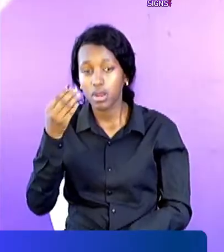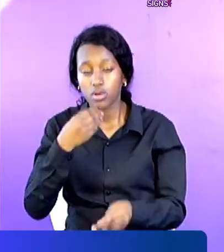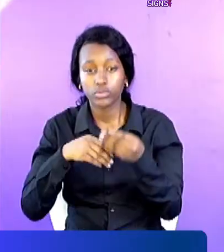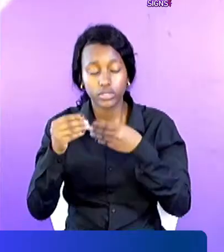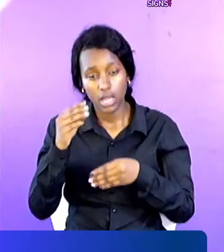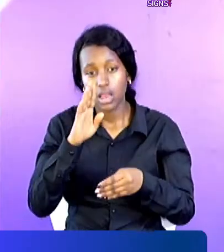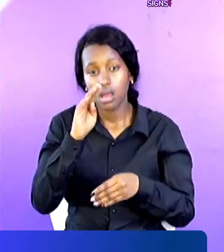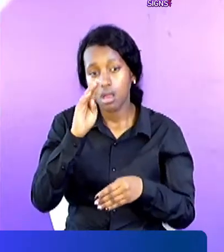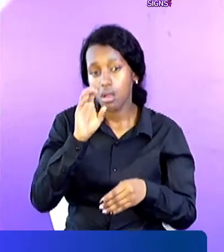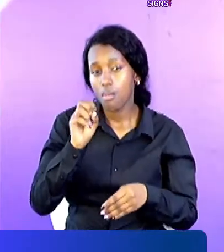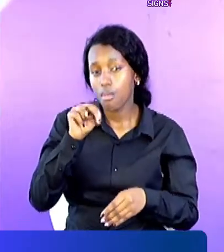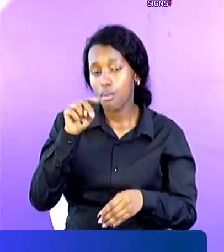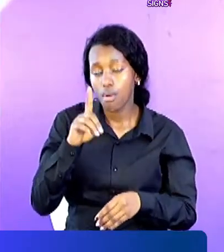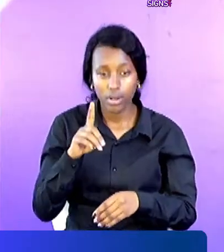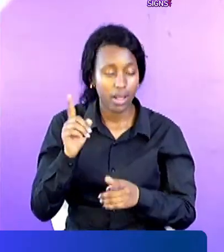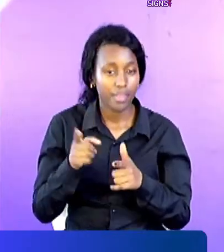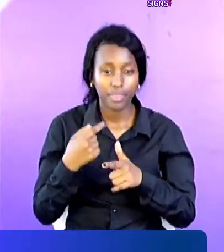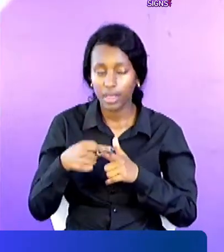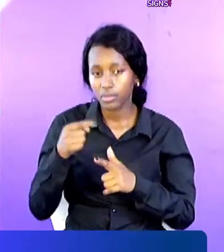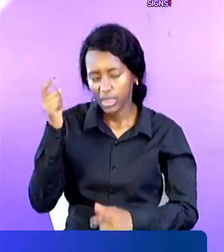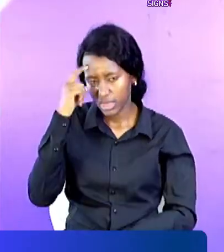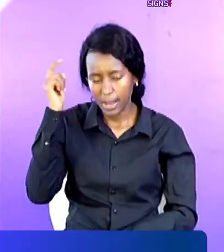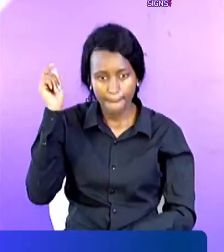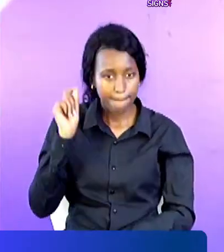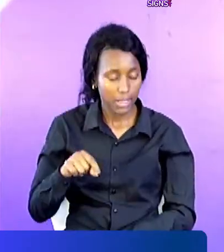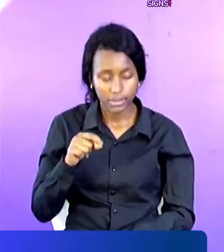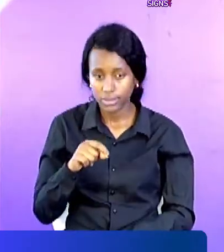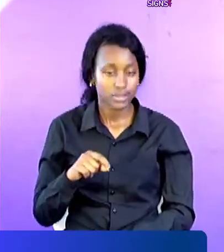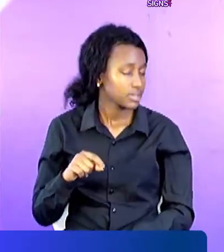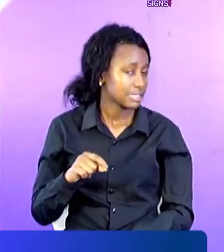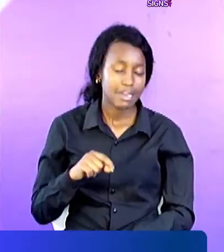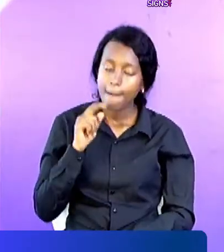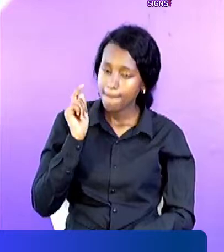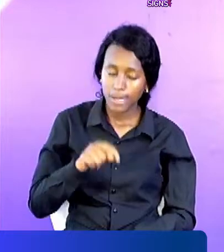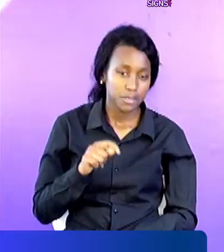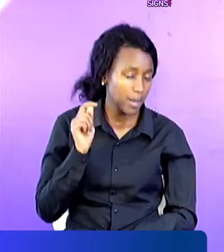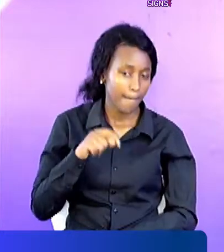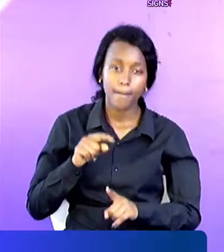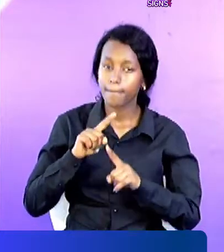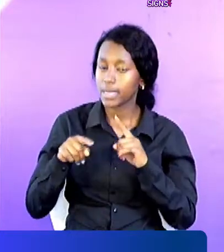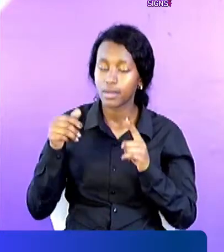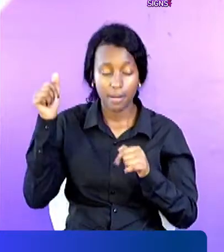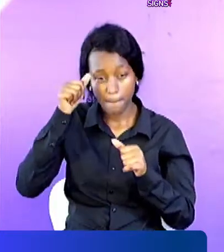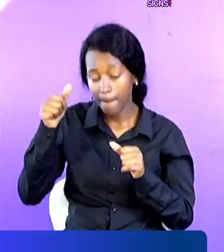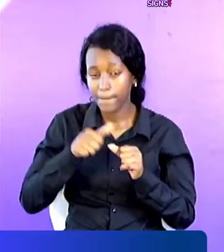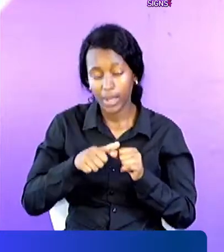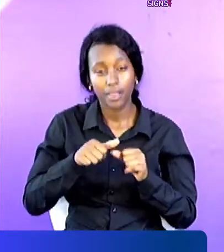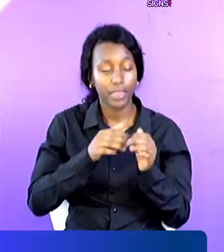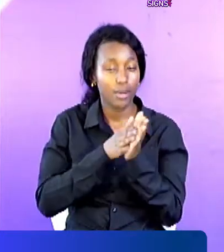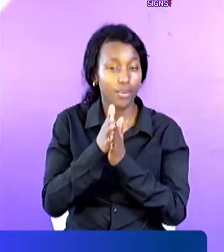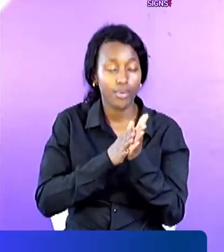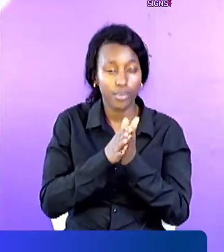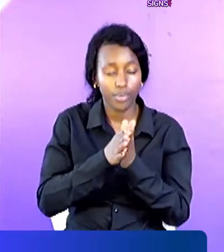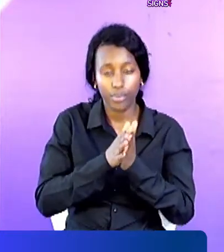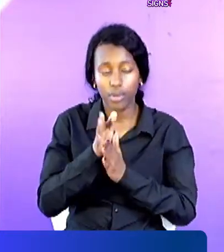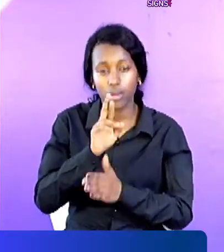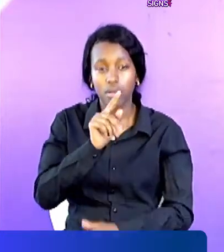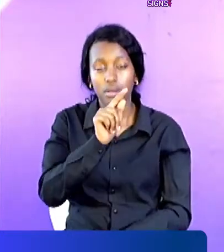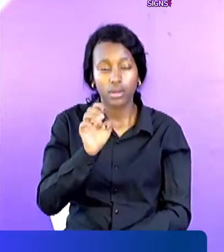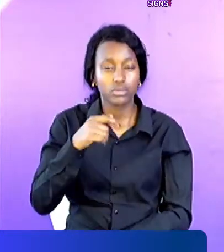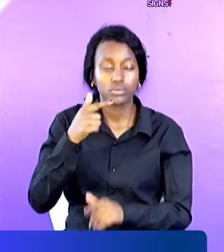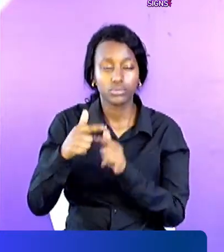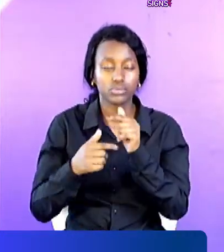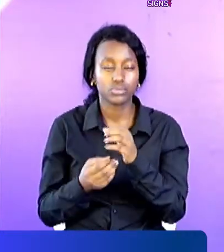some problem, they think the stockbroker is conning them. But interest rates have simply moved up. Yeah. So one of the pieces of